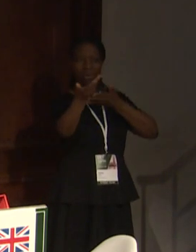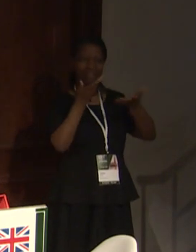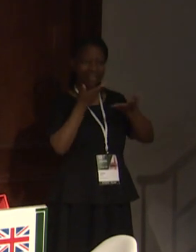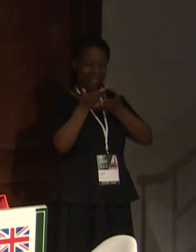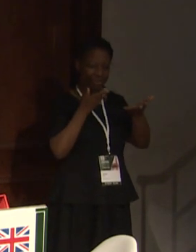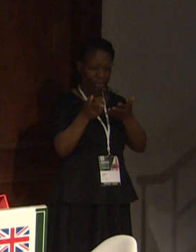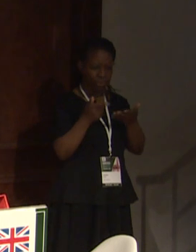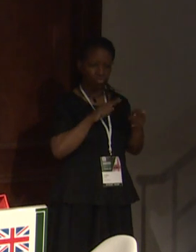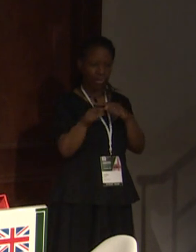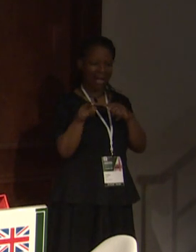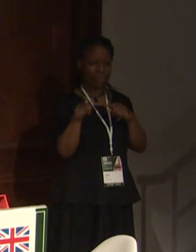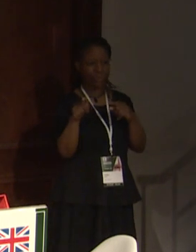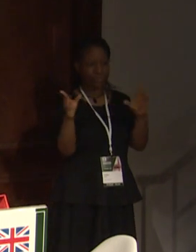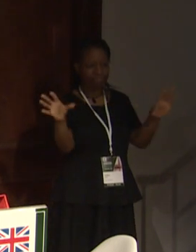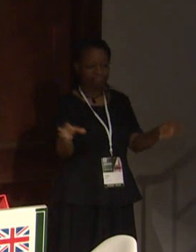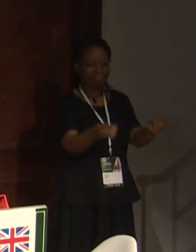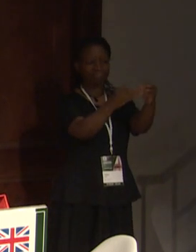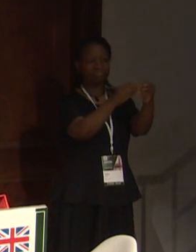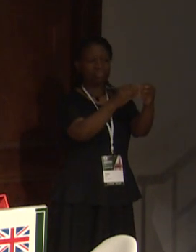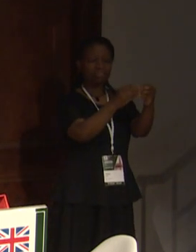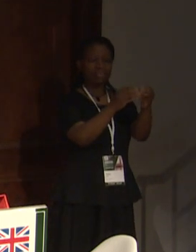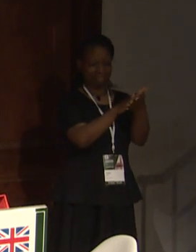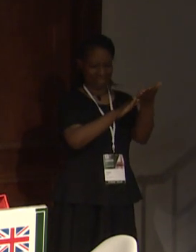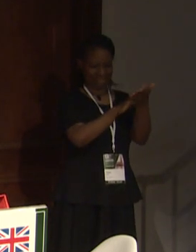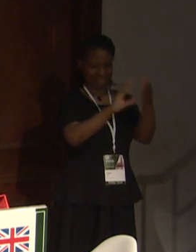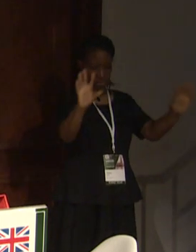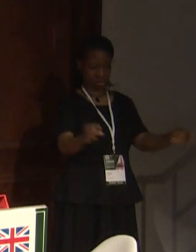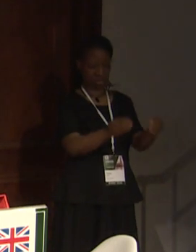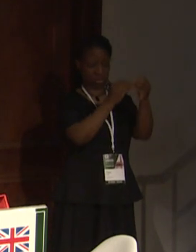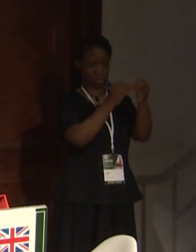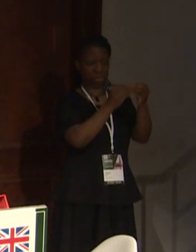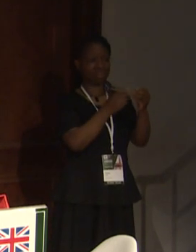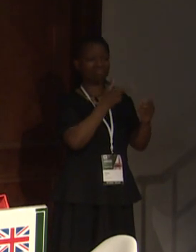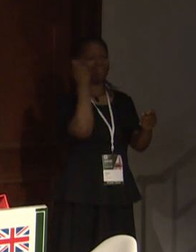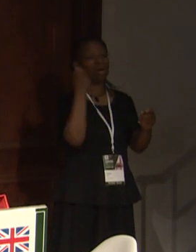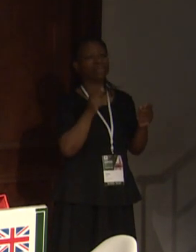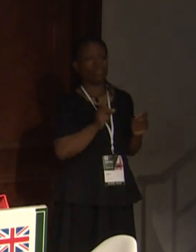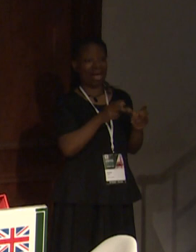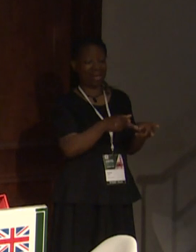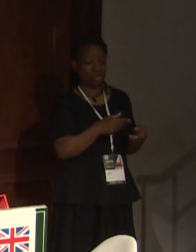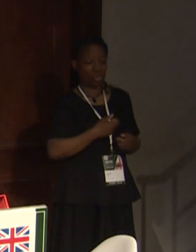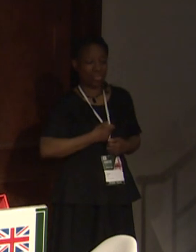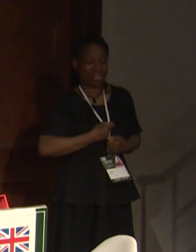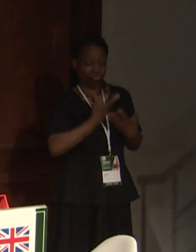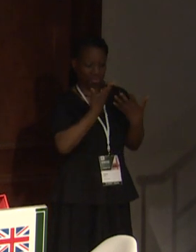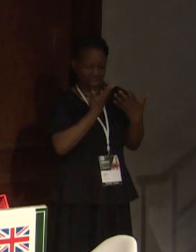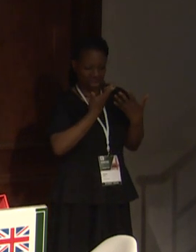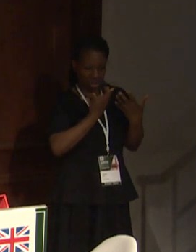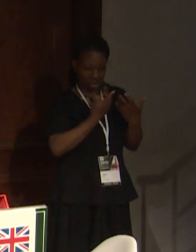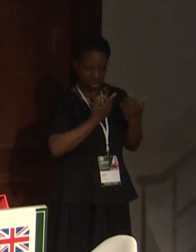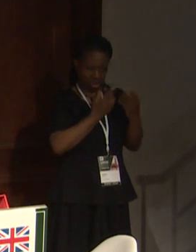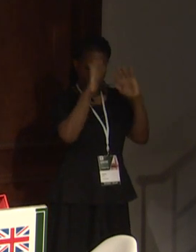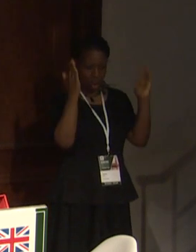embrace all those things, and by embracing all those things, find a way of expressing a world in which we